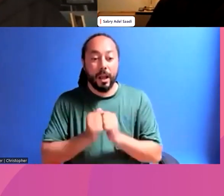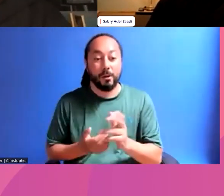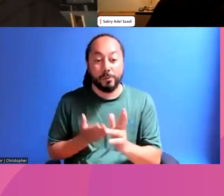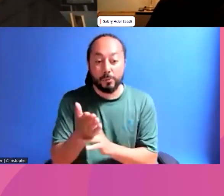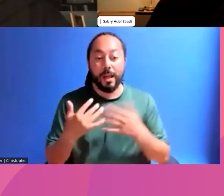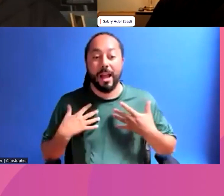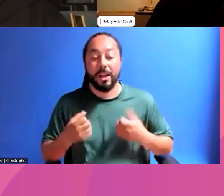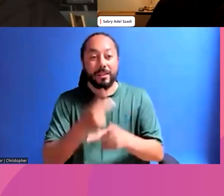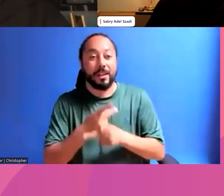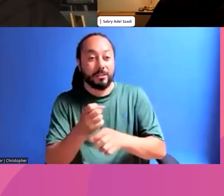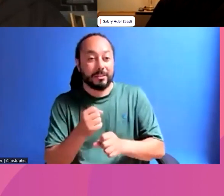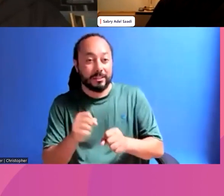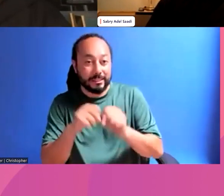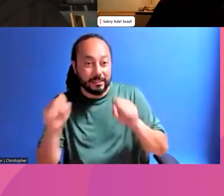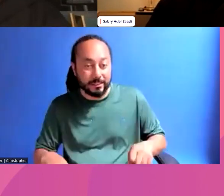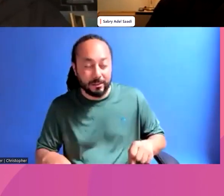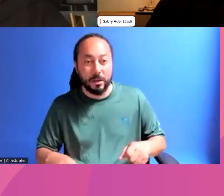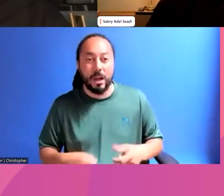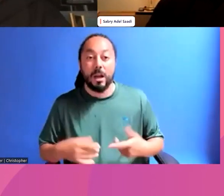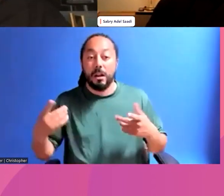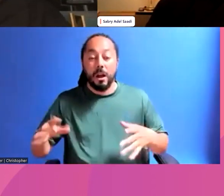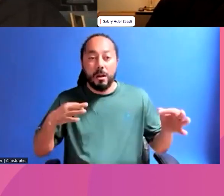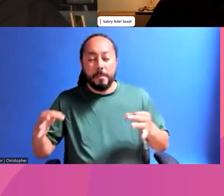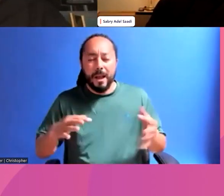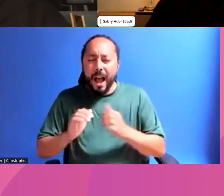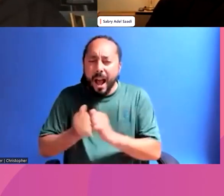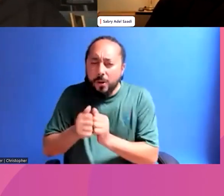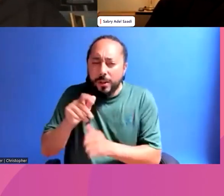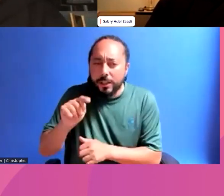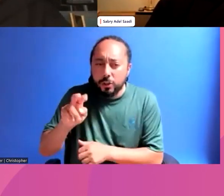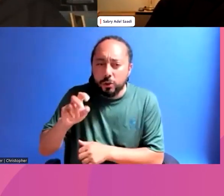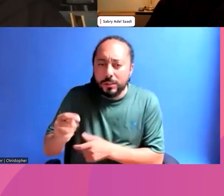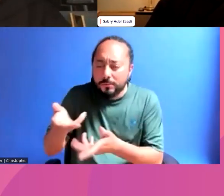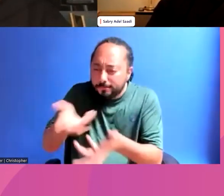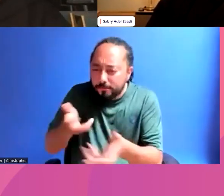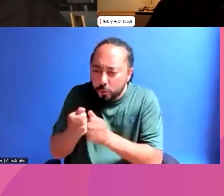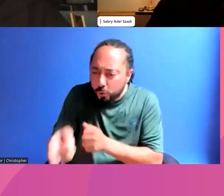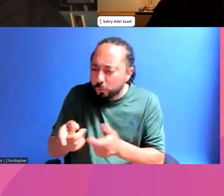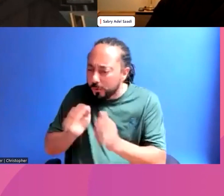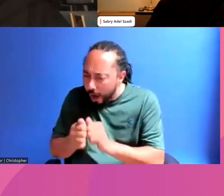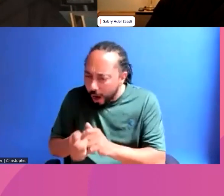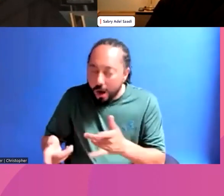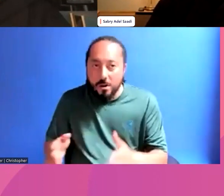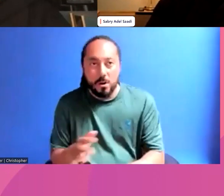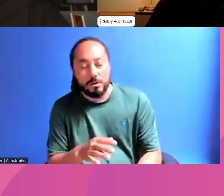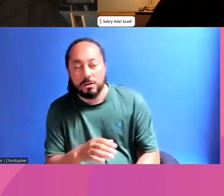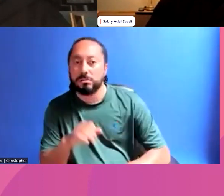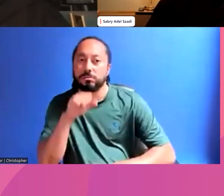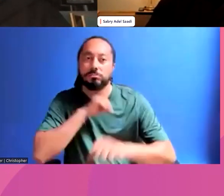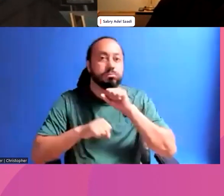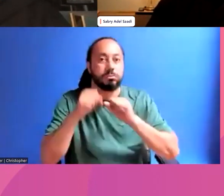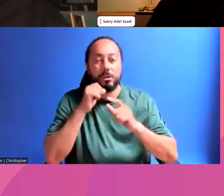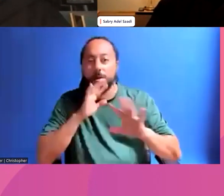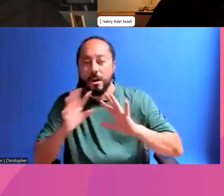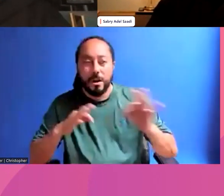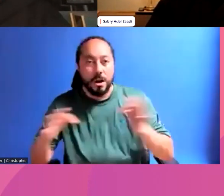like, how they treated you when you went there, how you went through this system, so forth and so on. Even